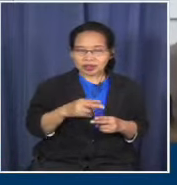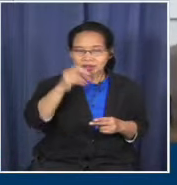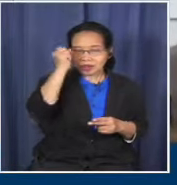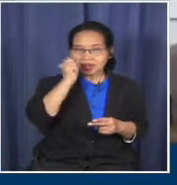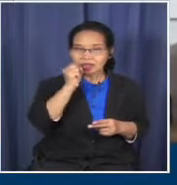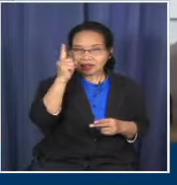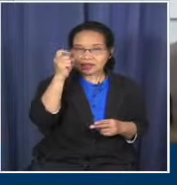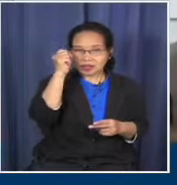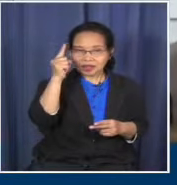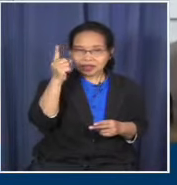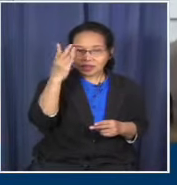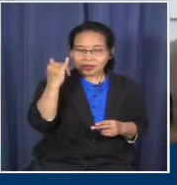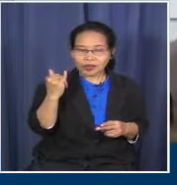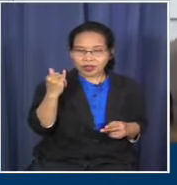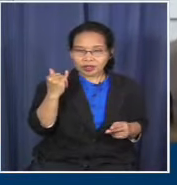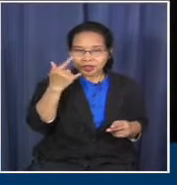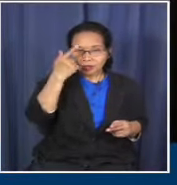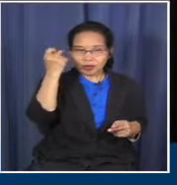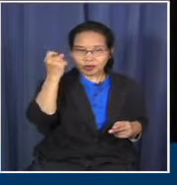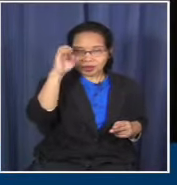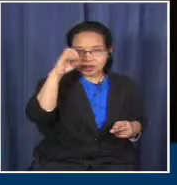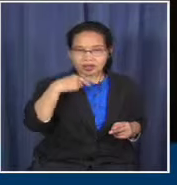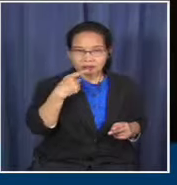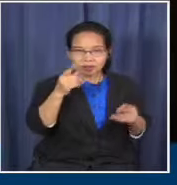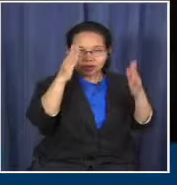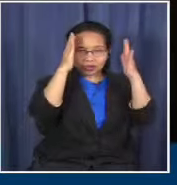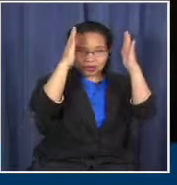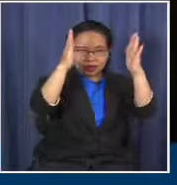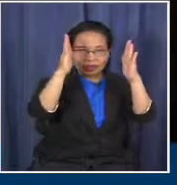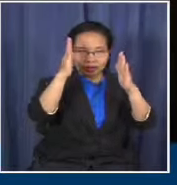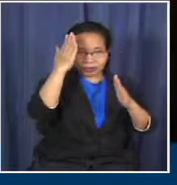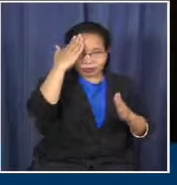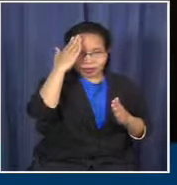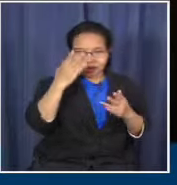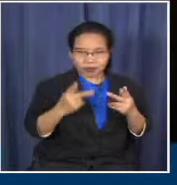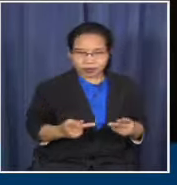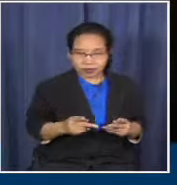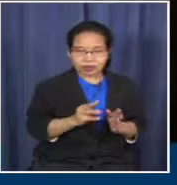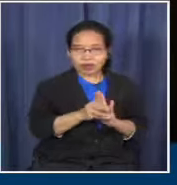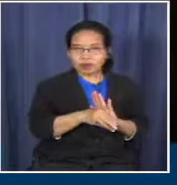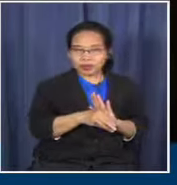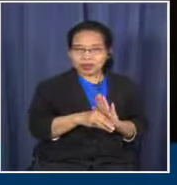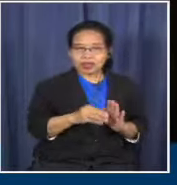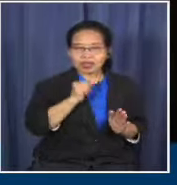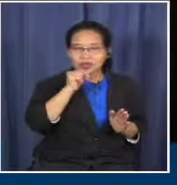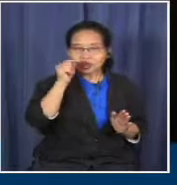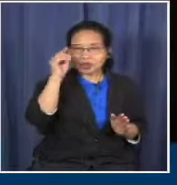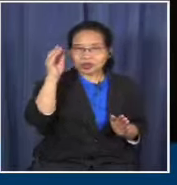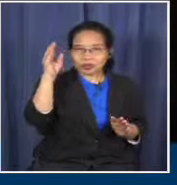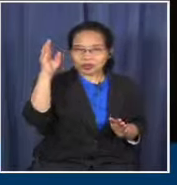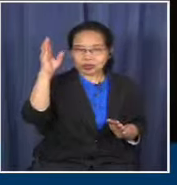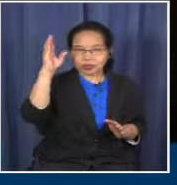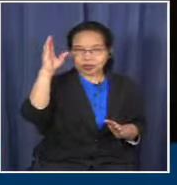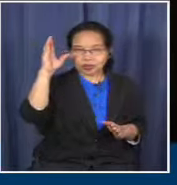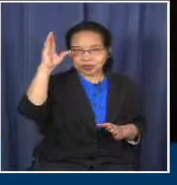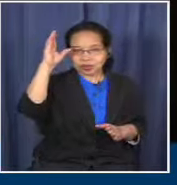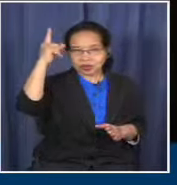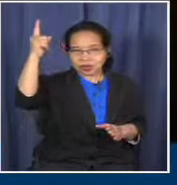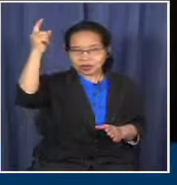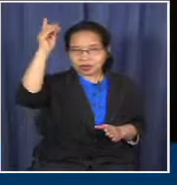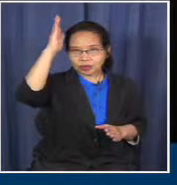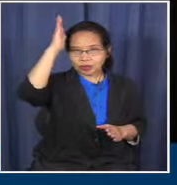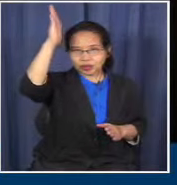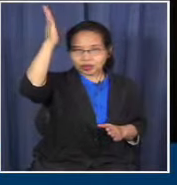understanding. Why? He said that concentrate the mind on present moment, do not dwell in the past, and do not dream of the